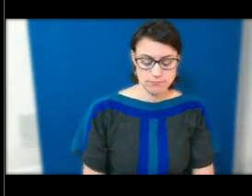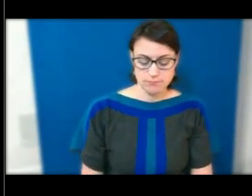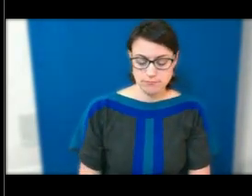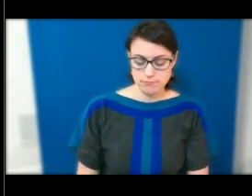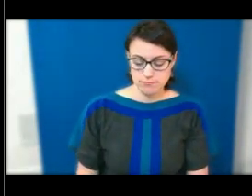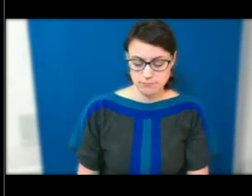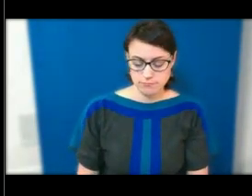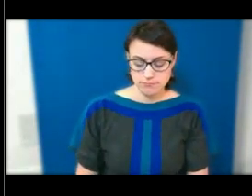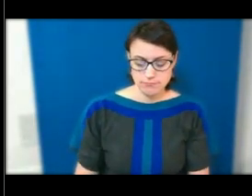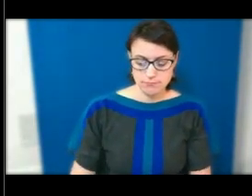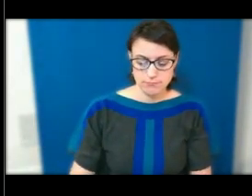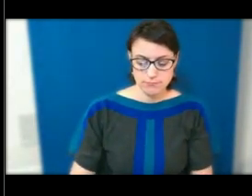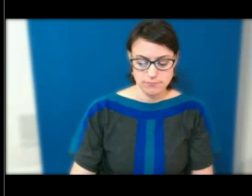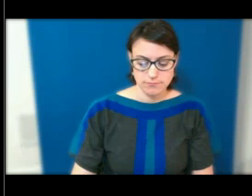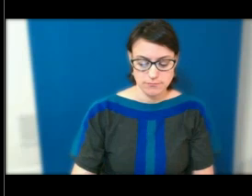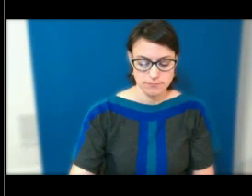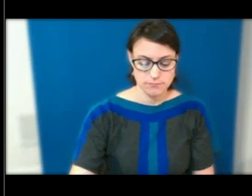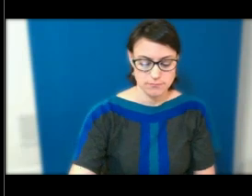you see that.